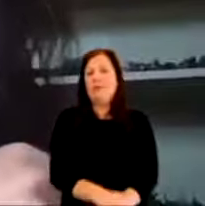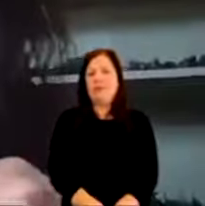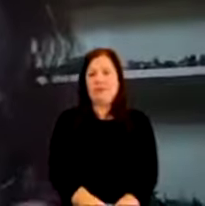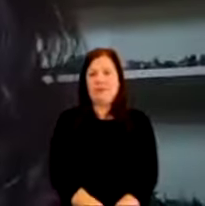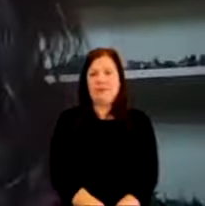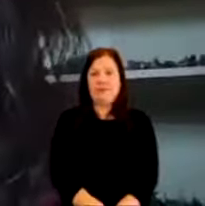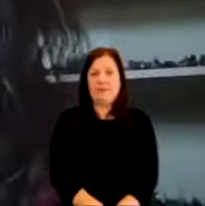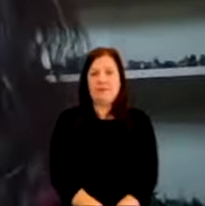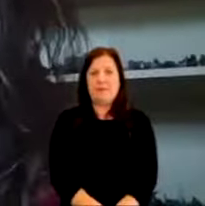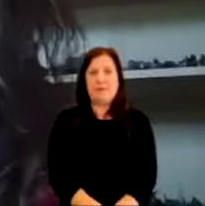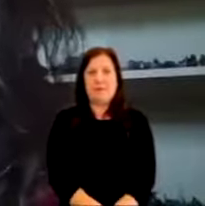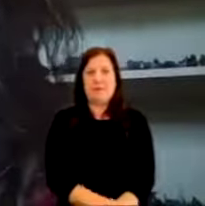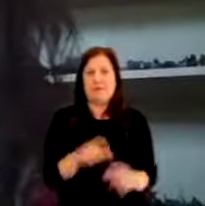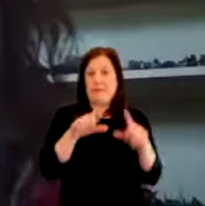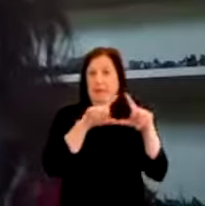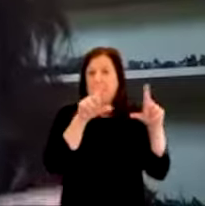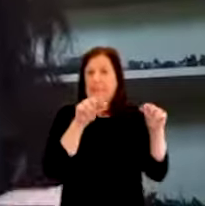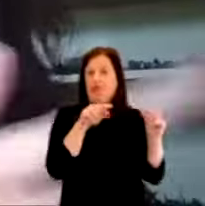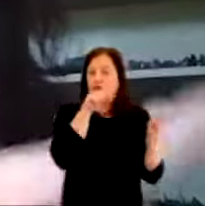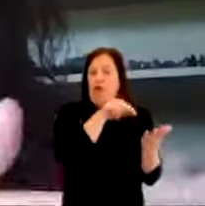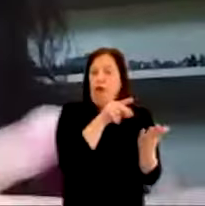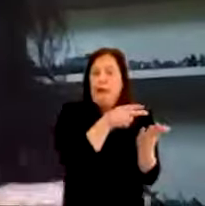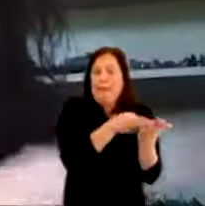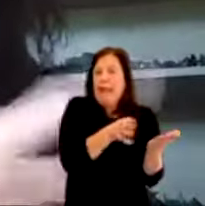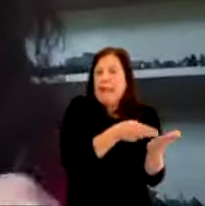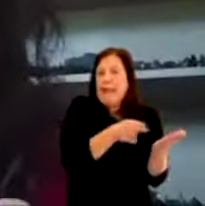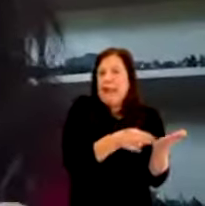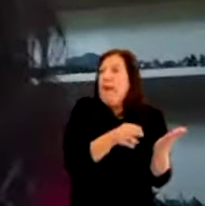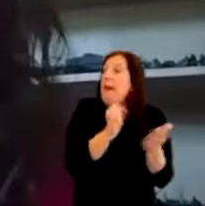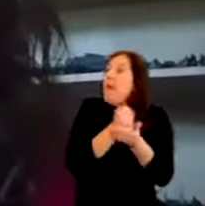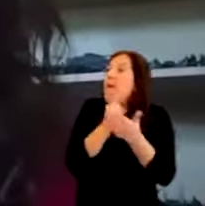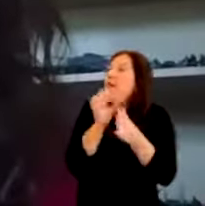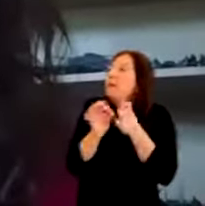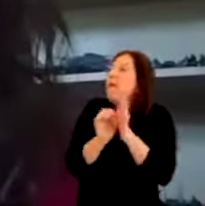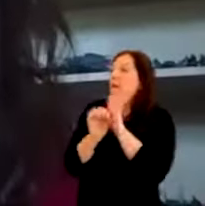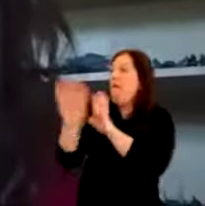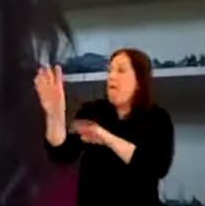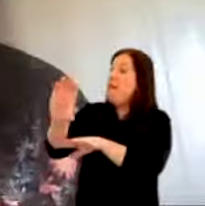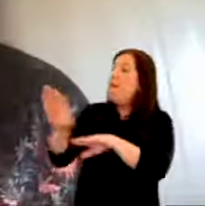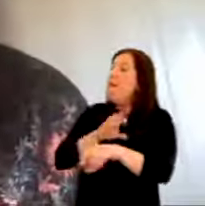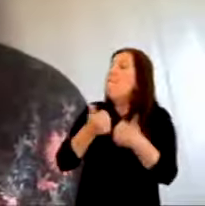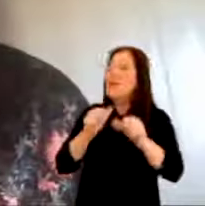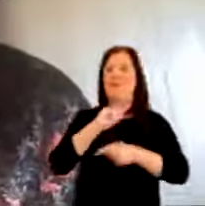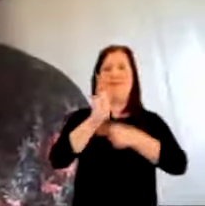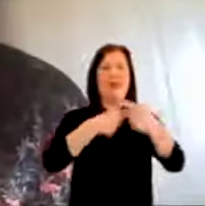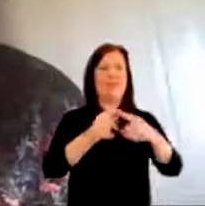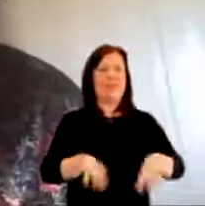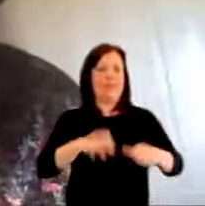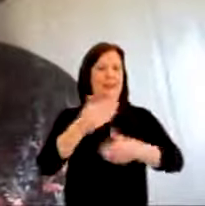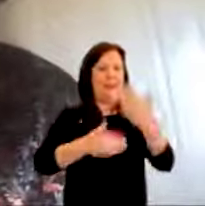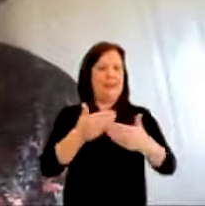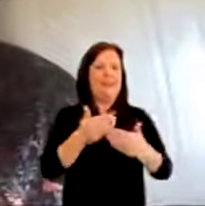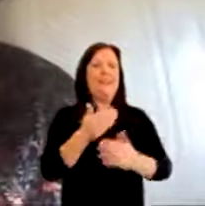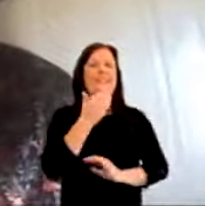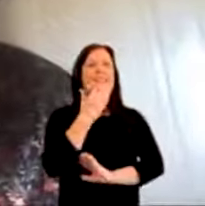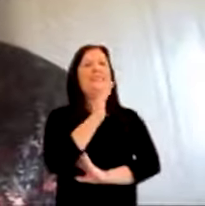The pictures are all deleted, so I'll send you the details for the initial backs payment, and we get things up and running by next week. Ah,